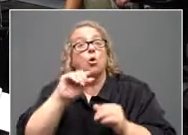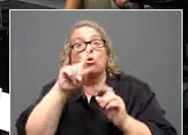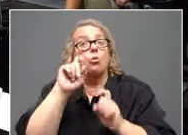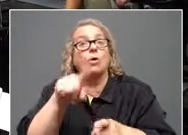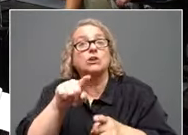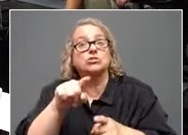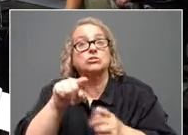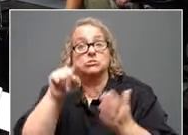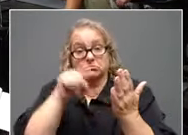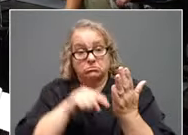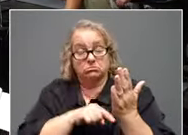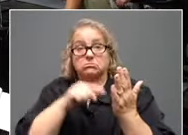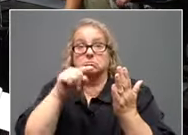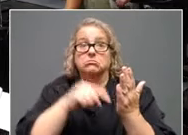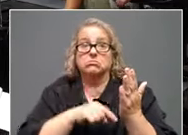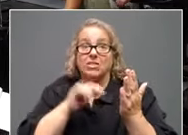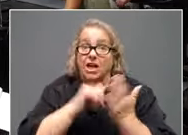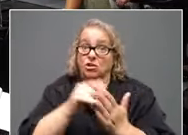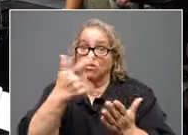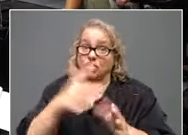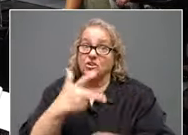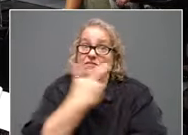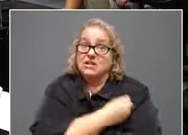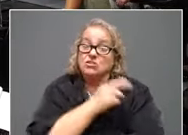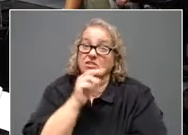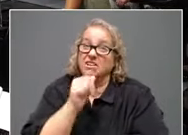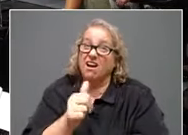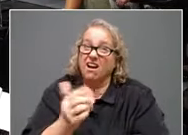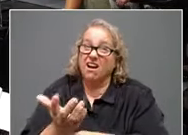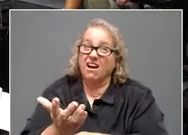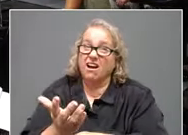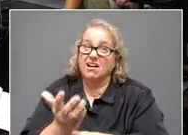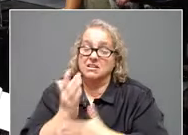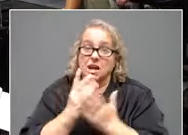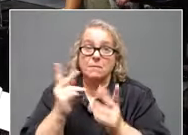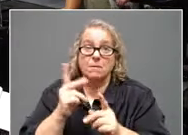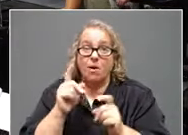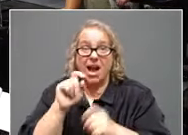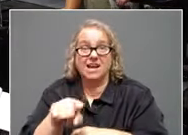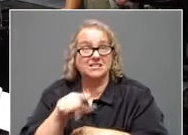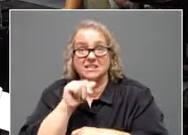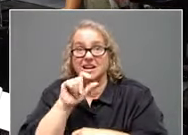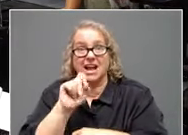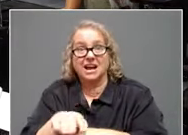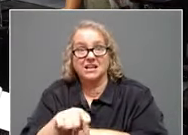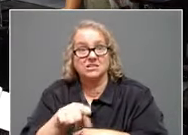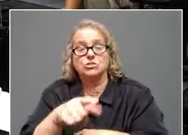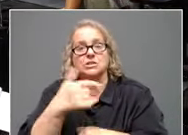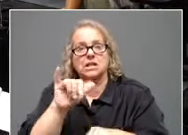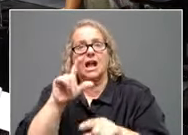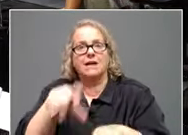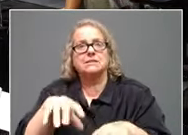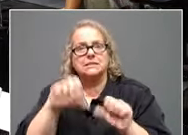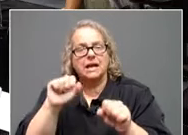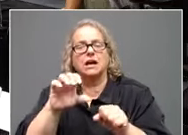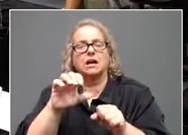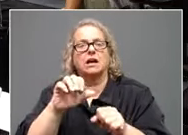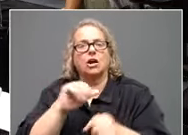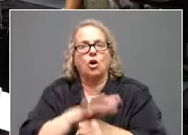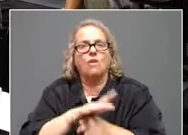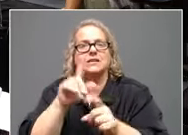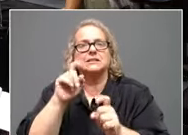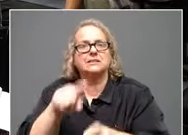have told me this has happened. They don't even ask if they're vaccinated, but you still have to be a test. Like, the vaccinations don't even